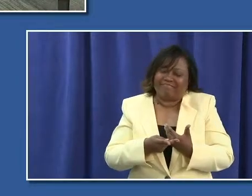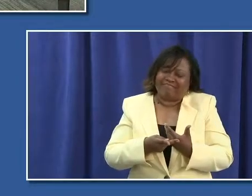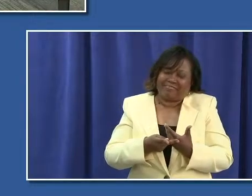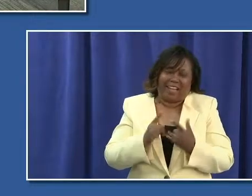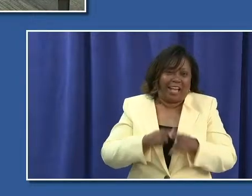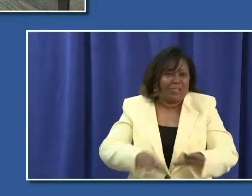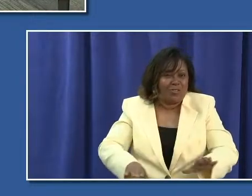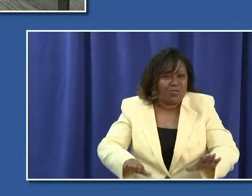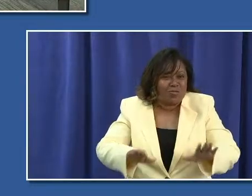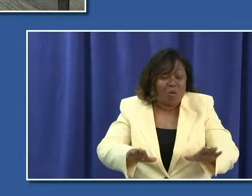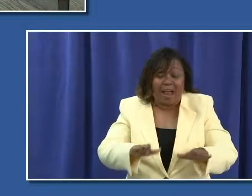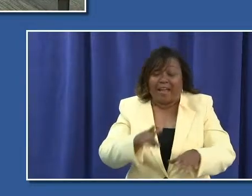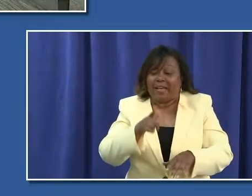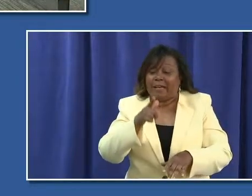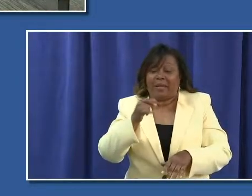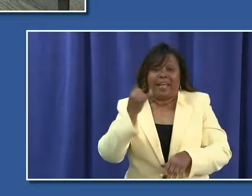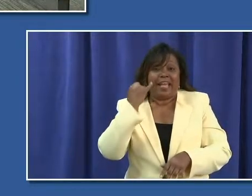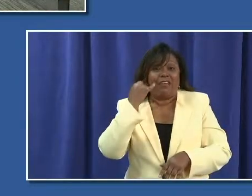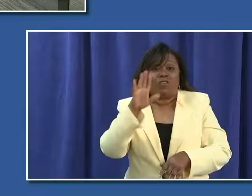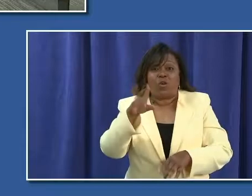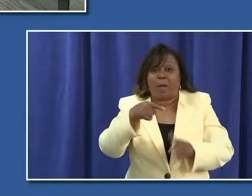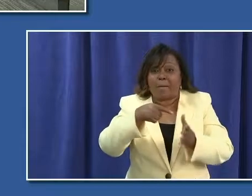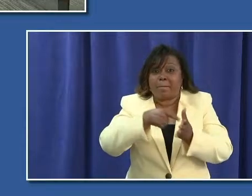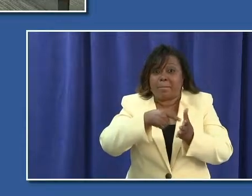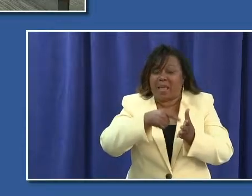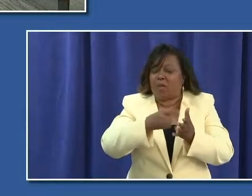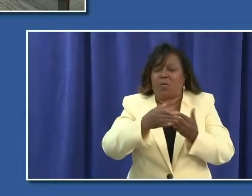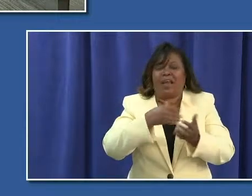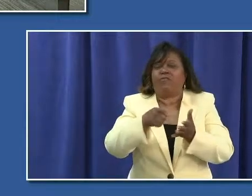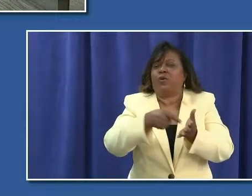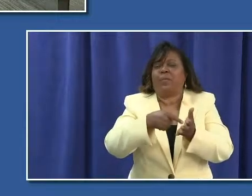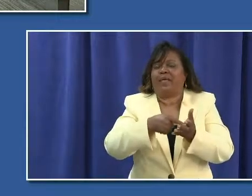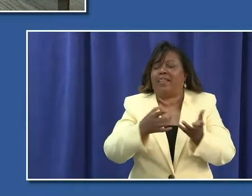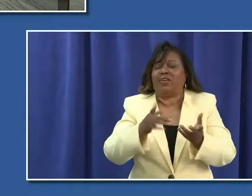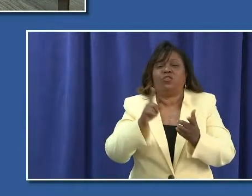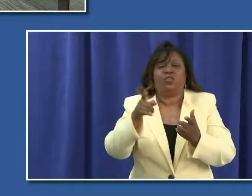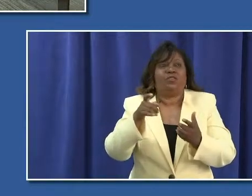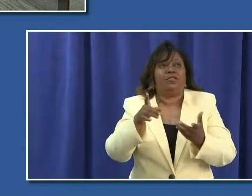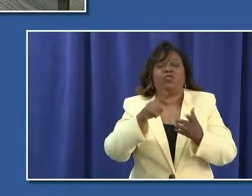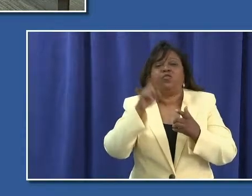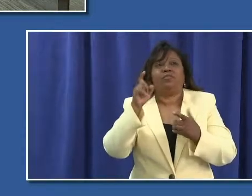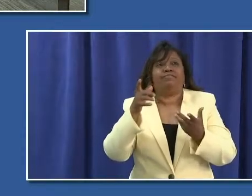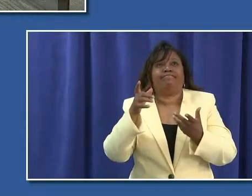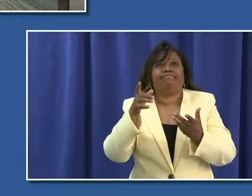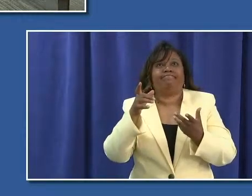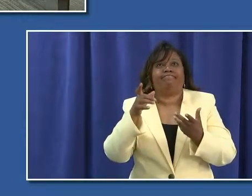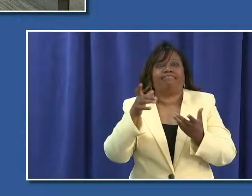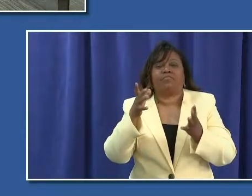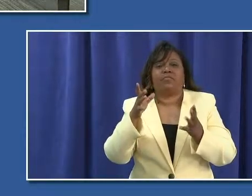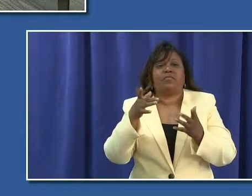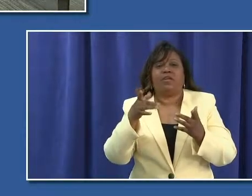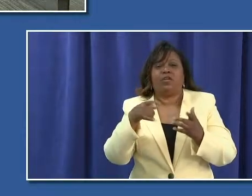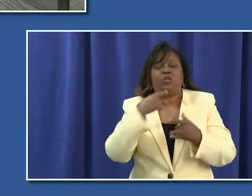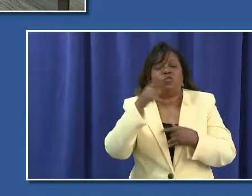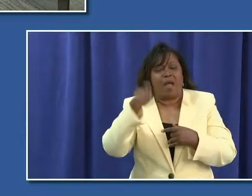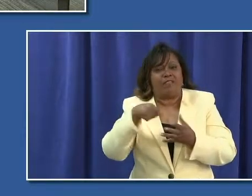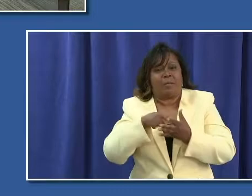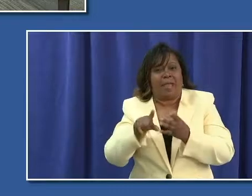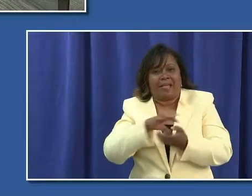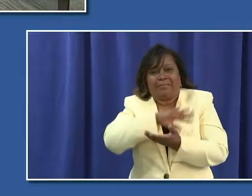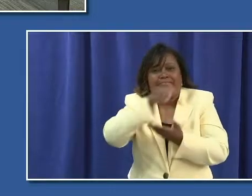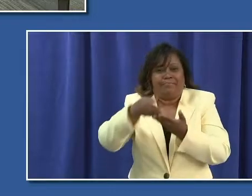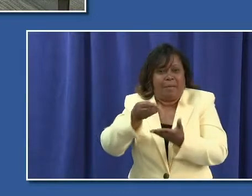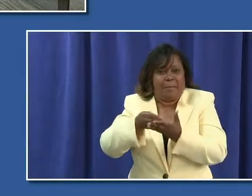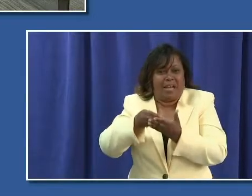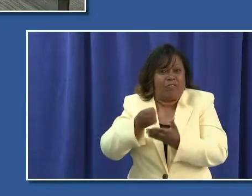it's great, because if your bill is whatever your bill is, you are told that you have to pay X amount of